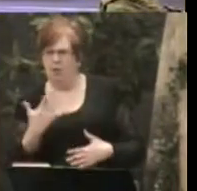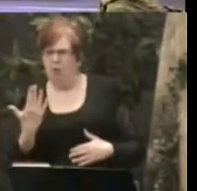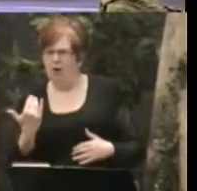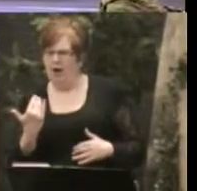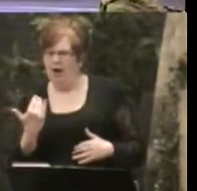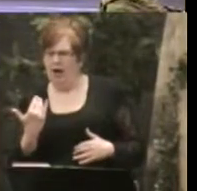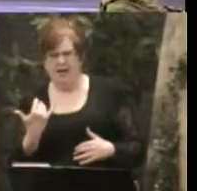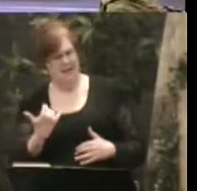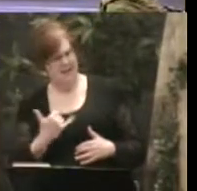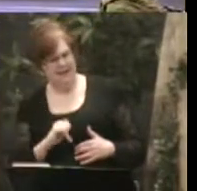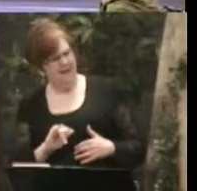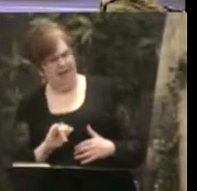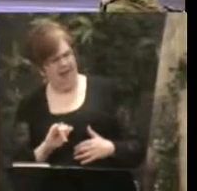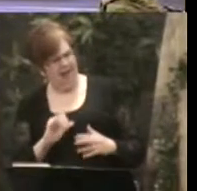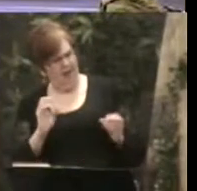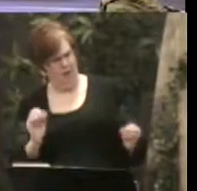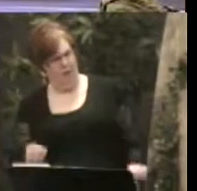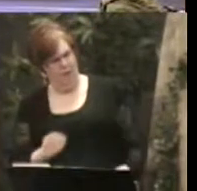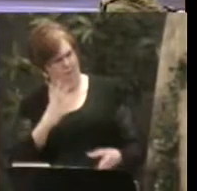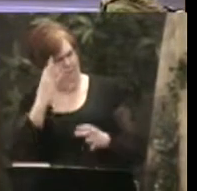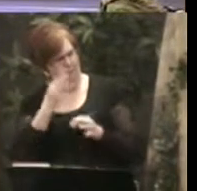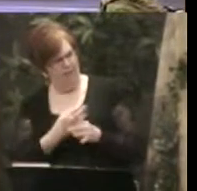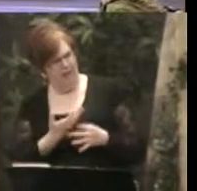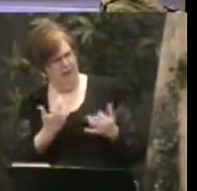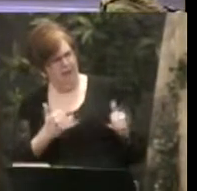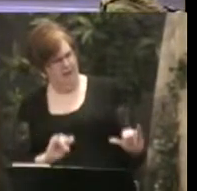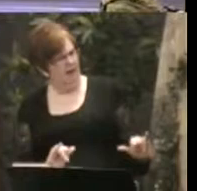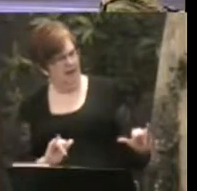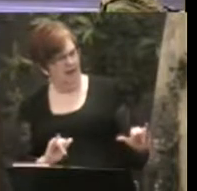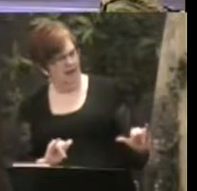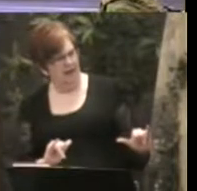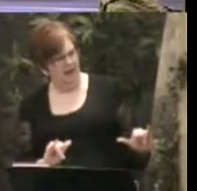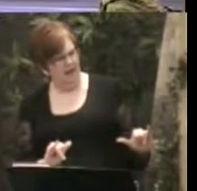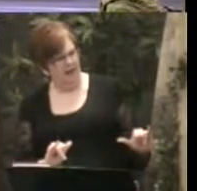Have you still no faith?"